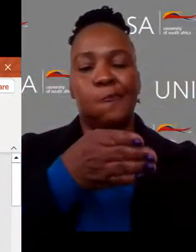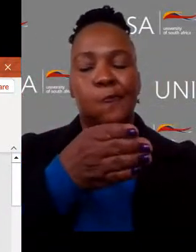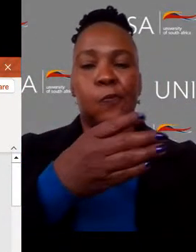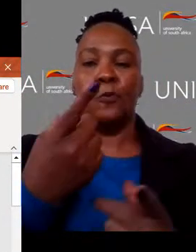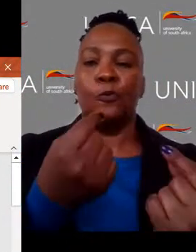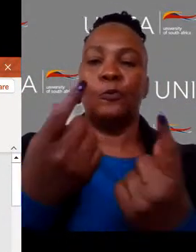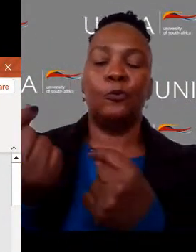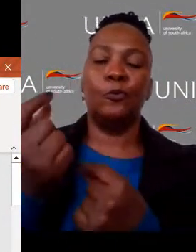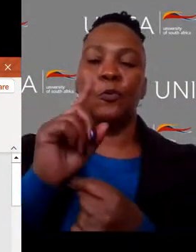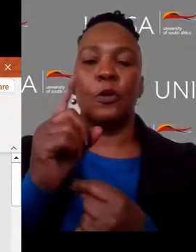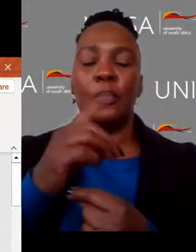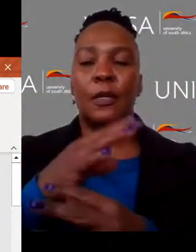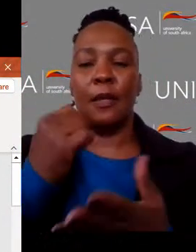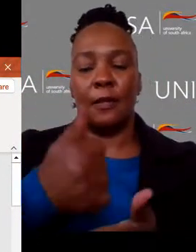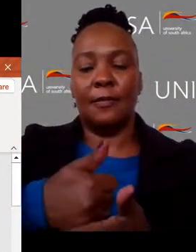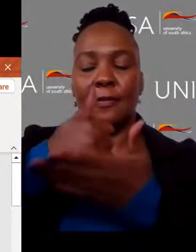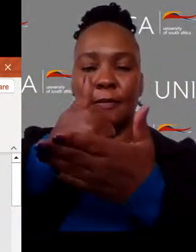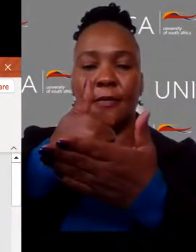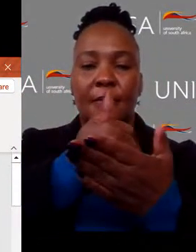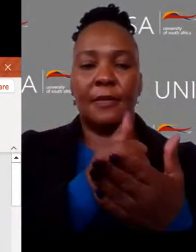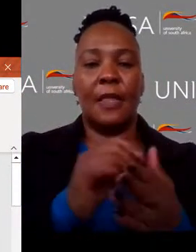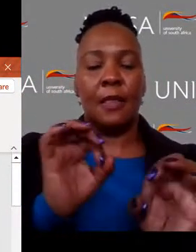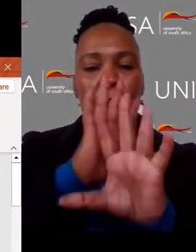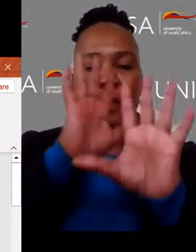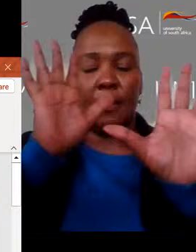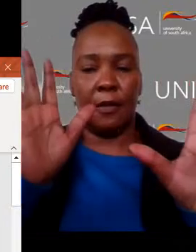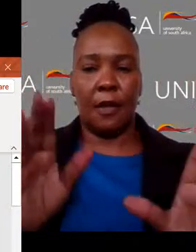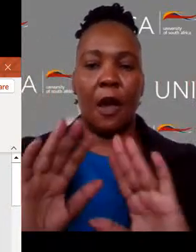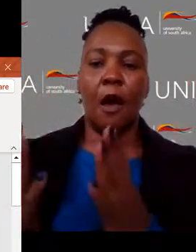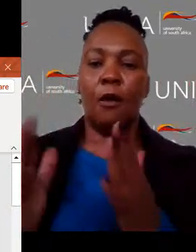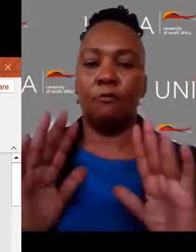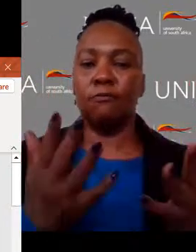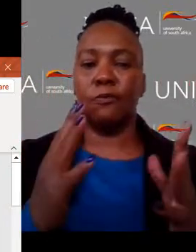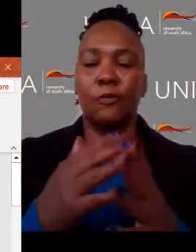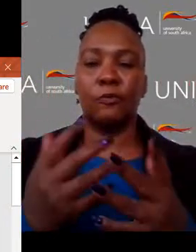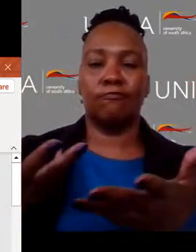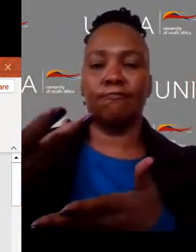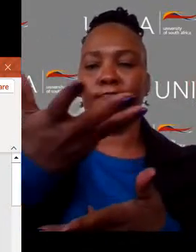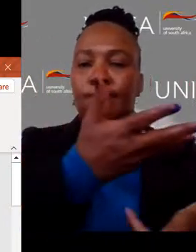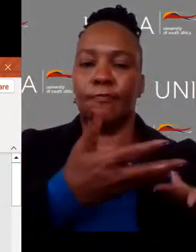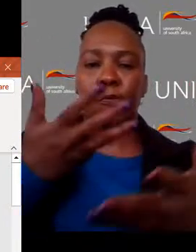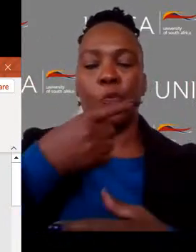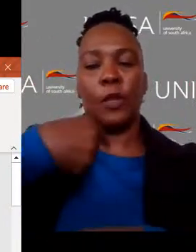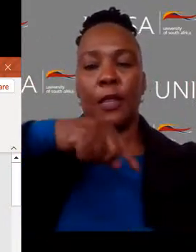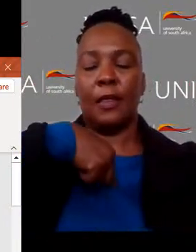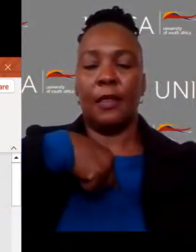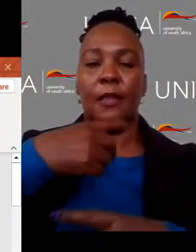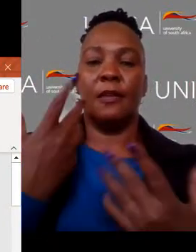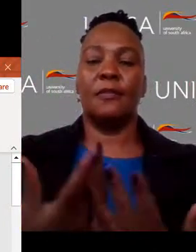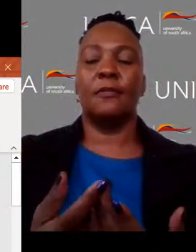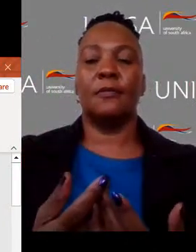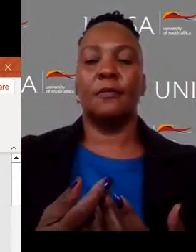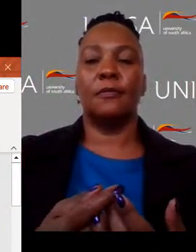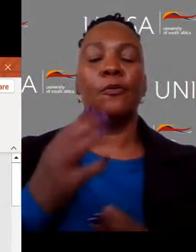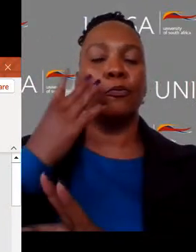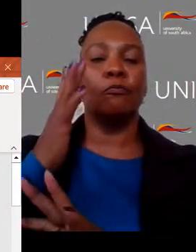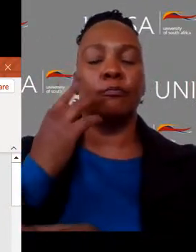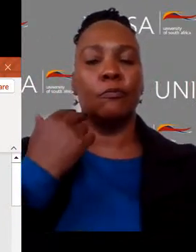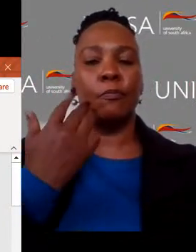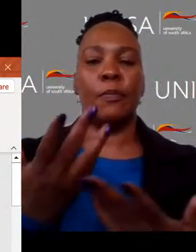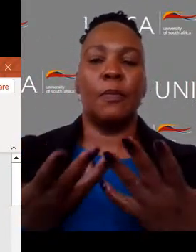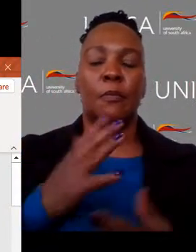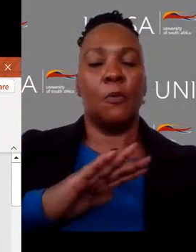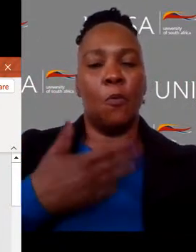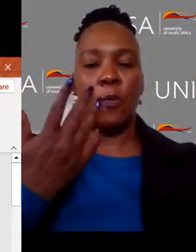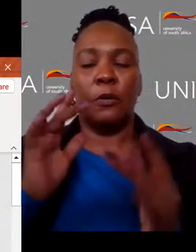to assist and clarify on how to engage with us when you want to